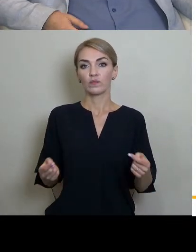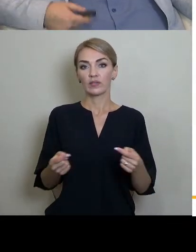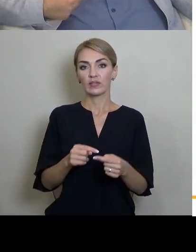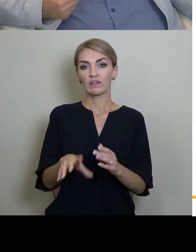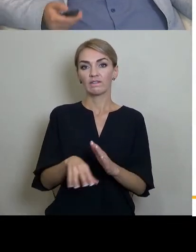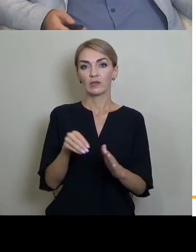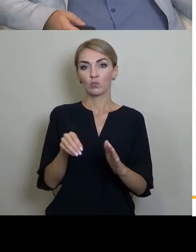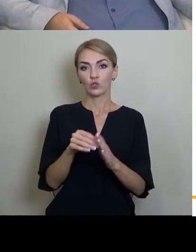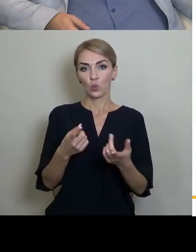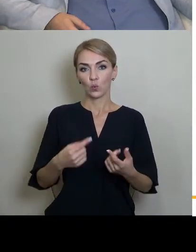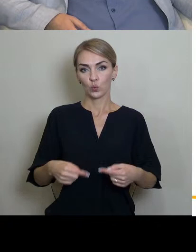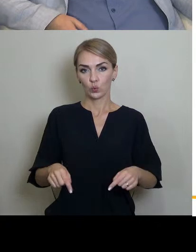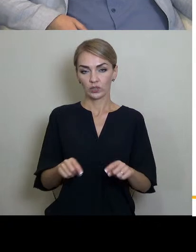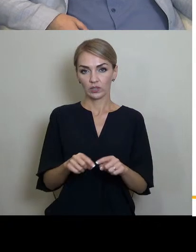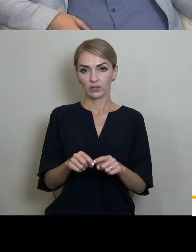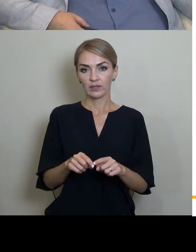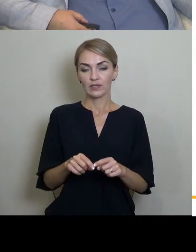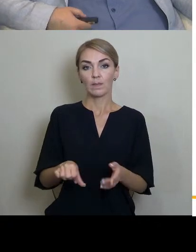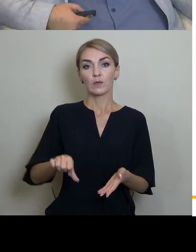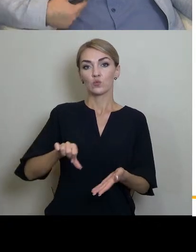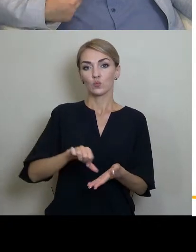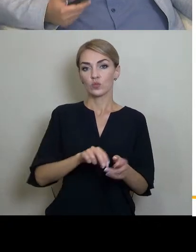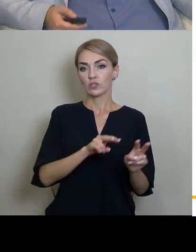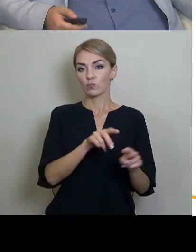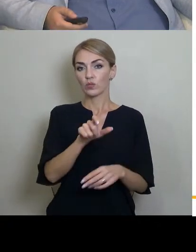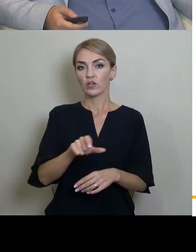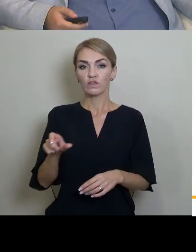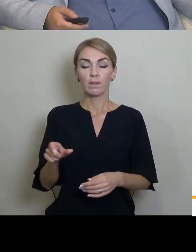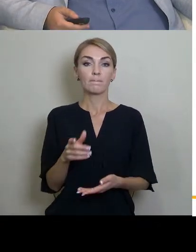and they were forming these